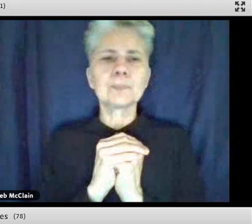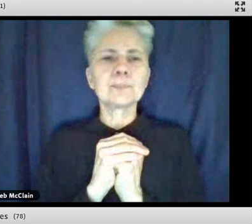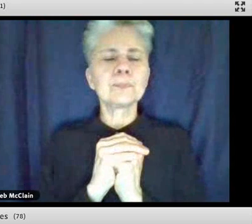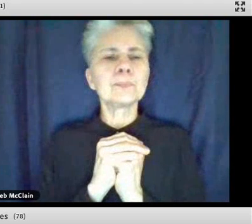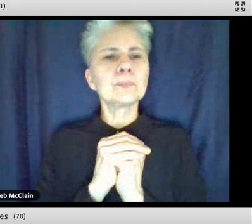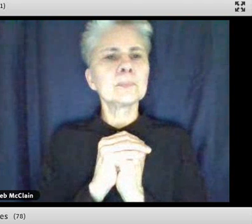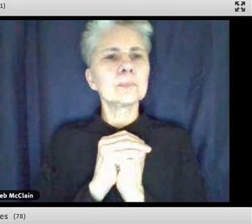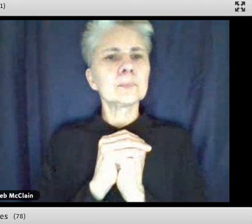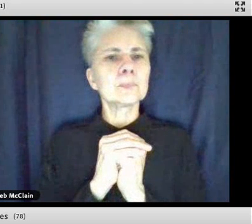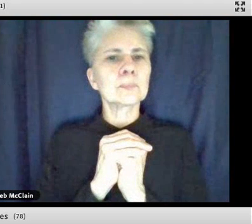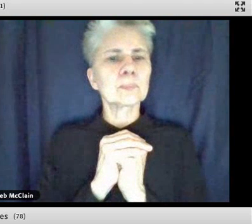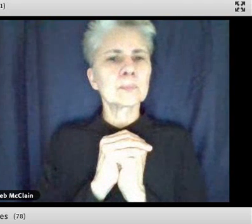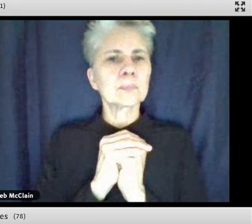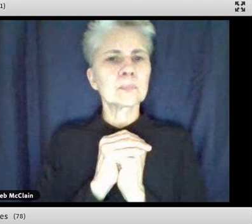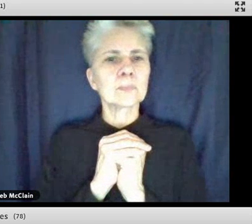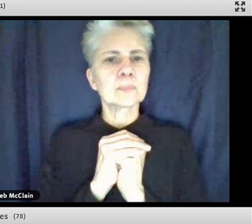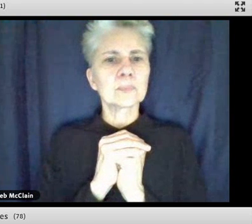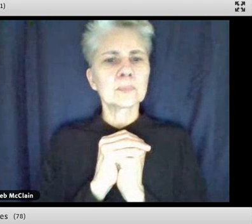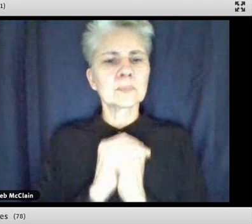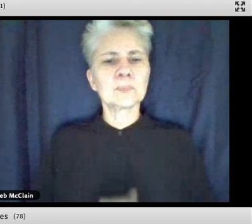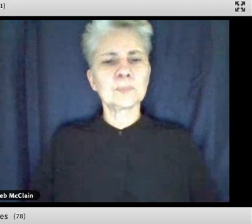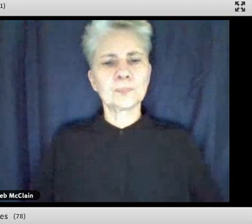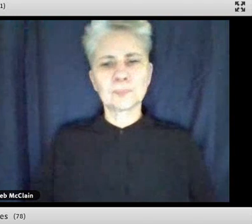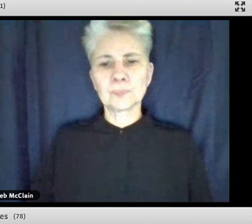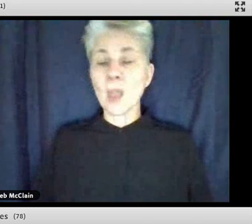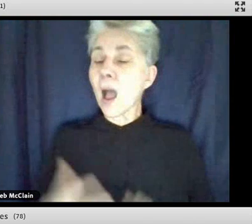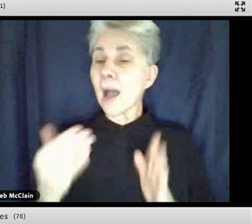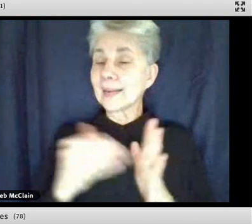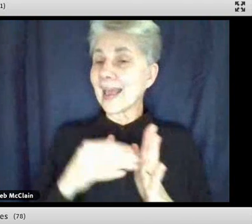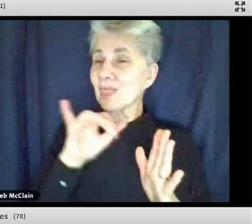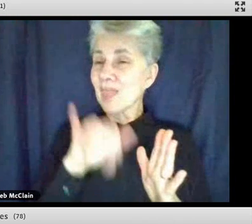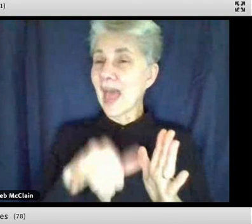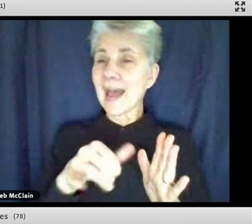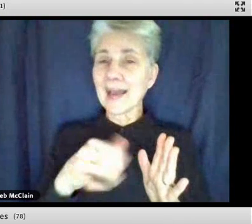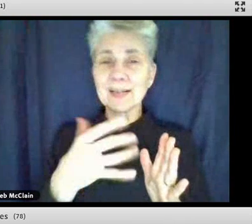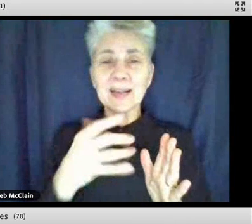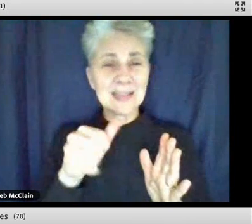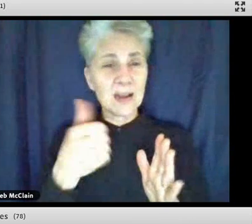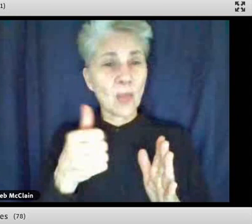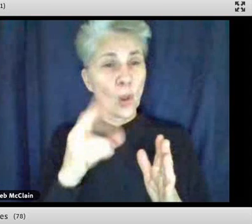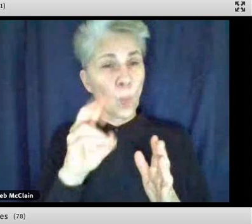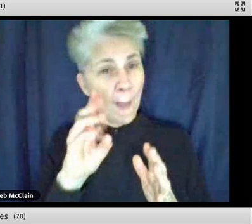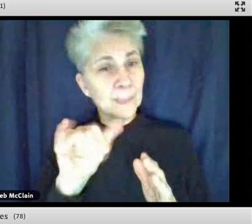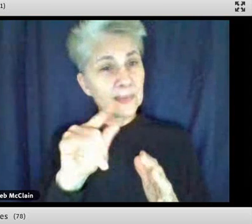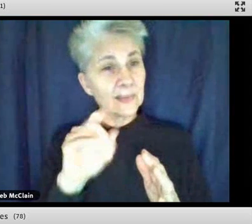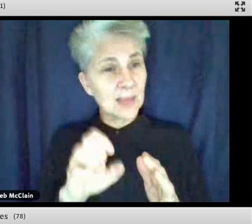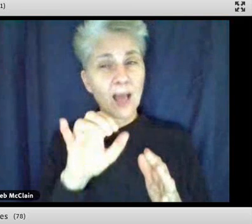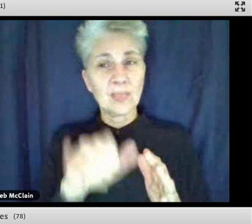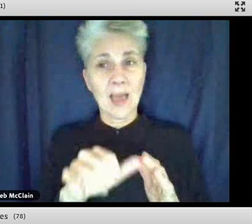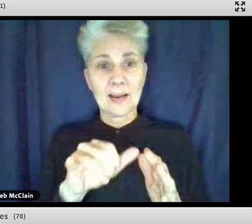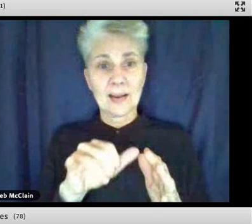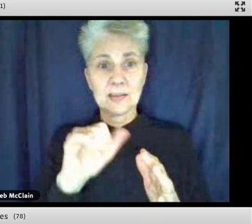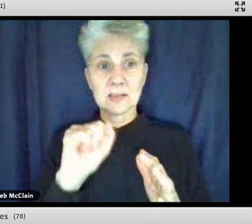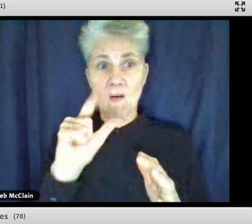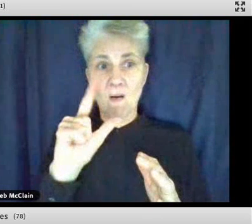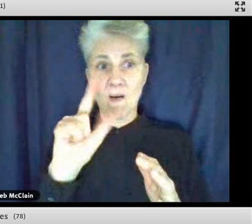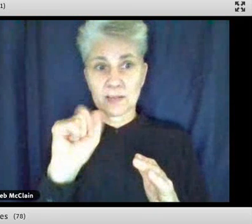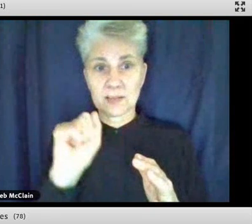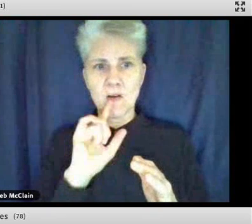And again, this is another website. This is Alta, and it also talks about information